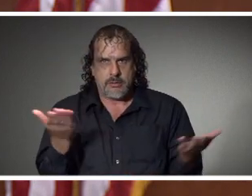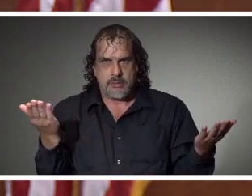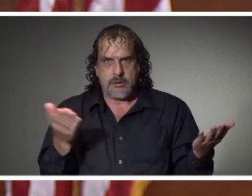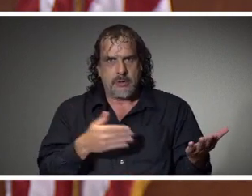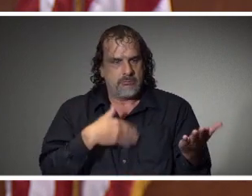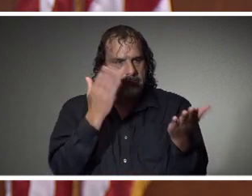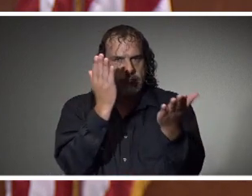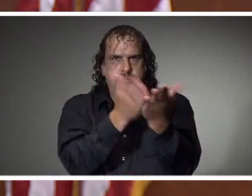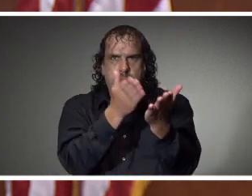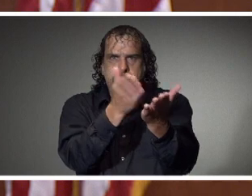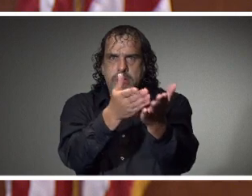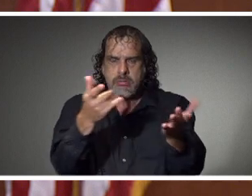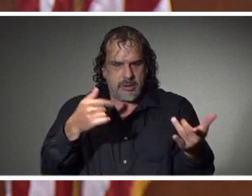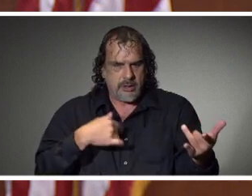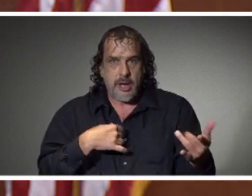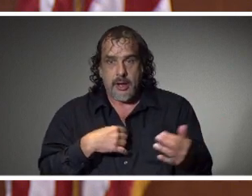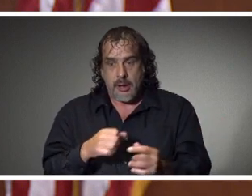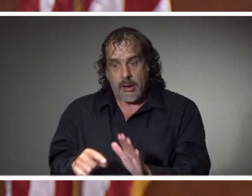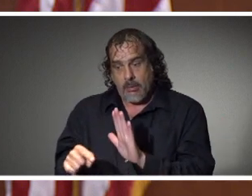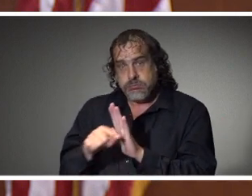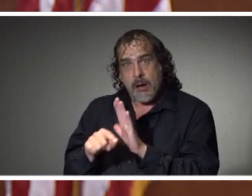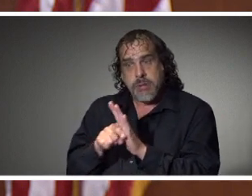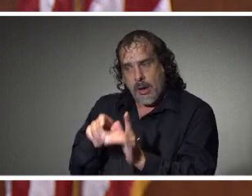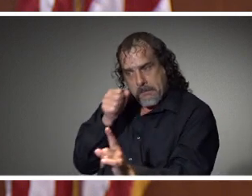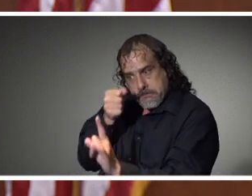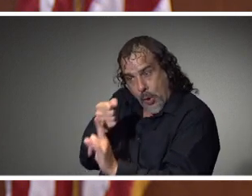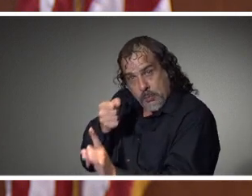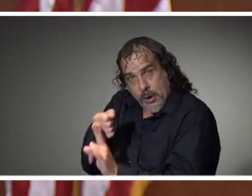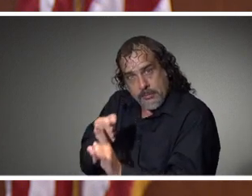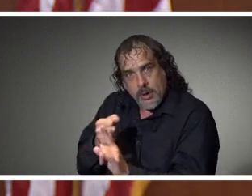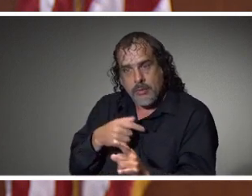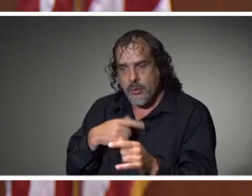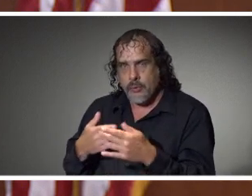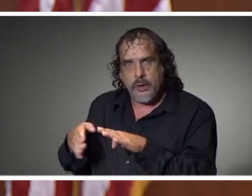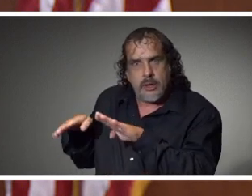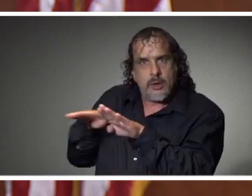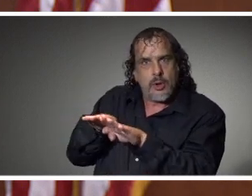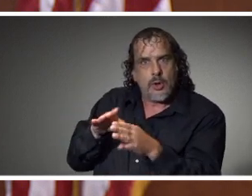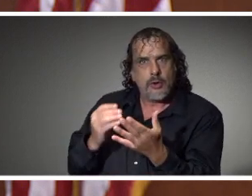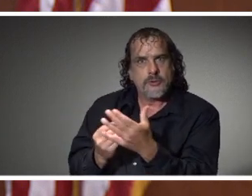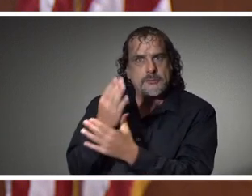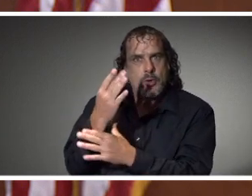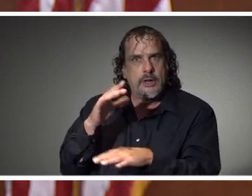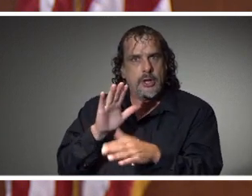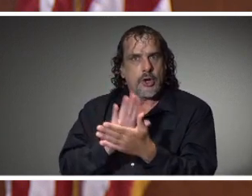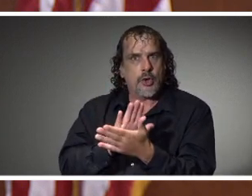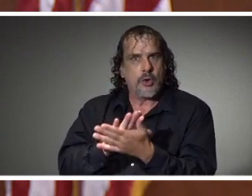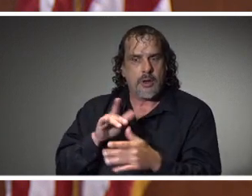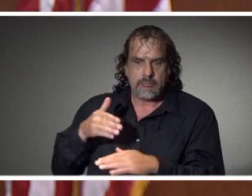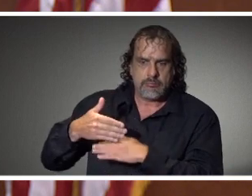negative impacts on children because of school closures in the spring of 2020.